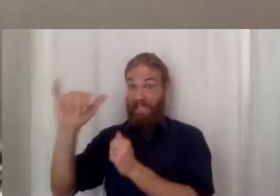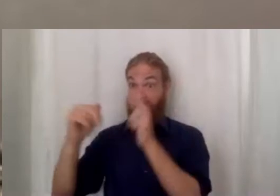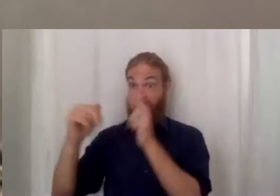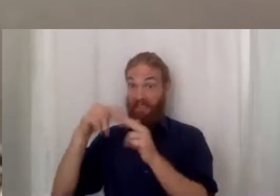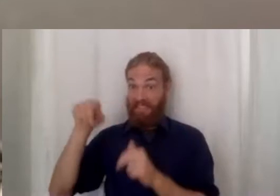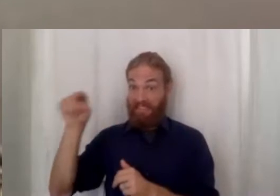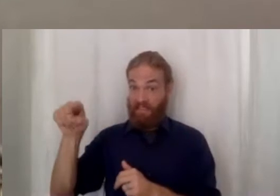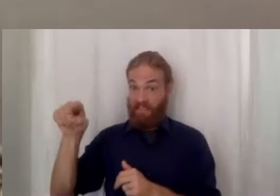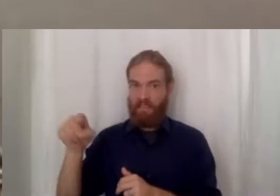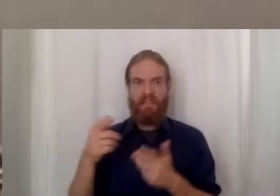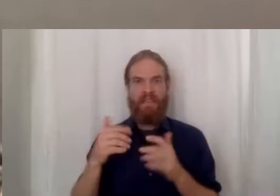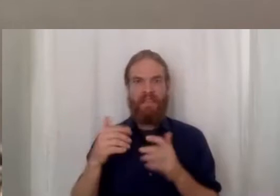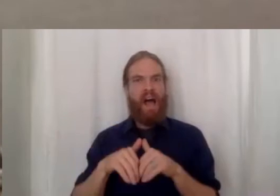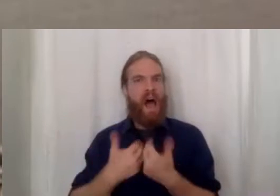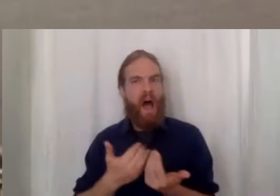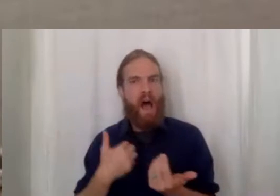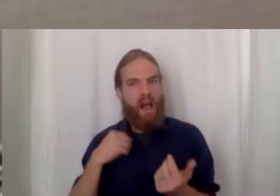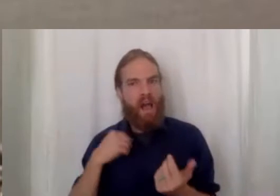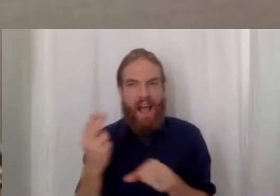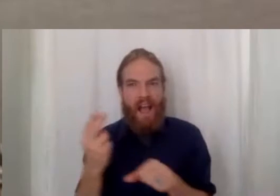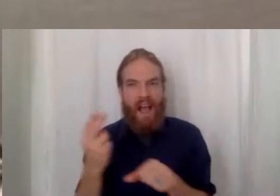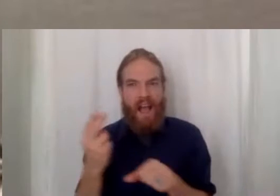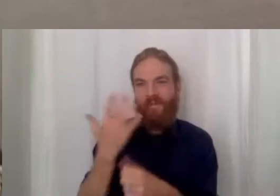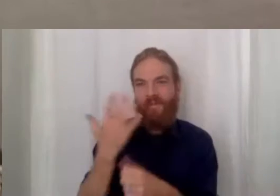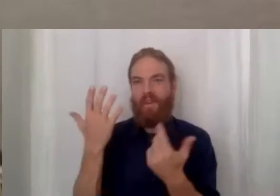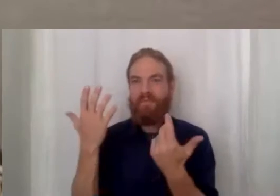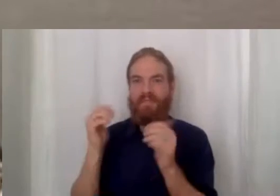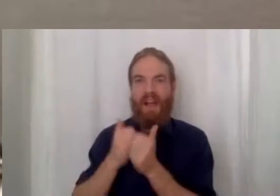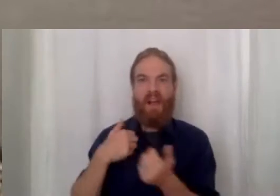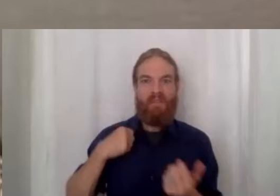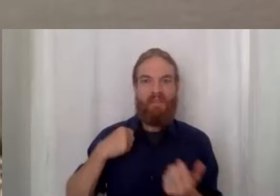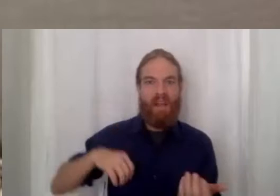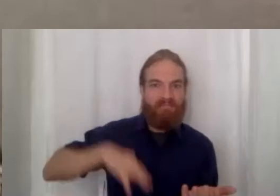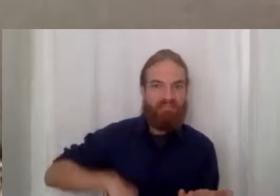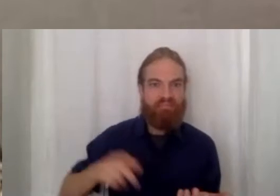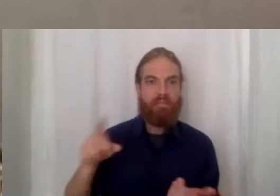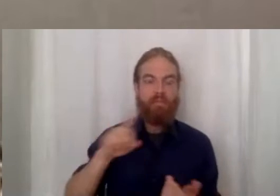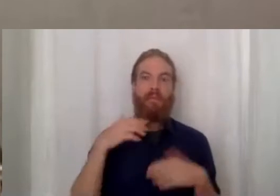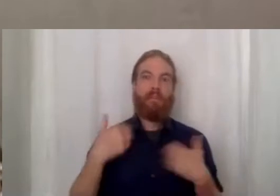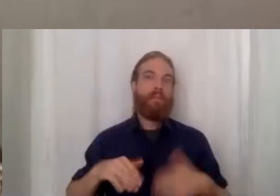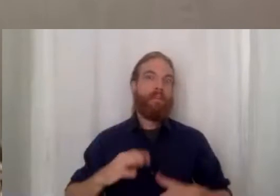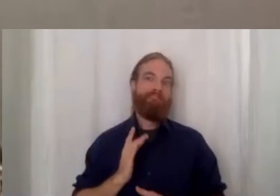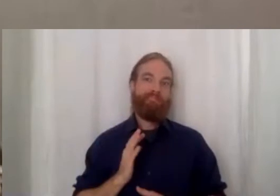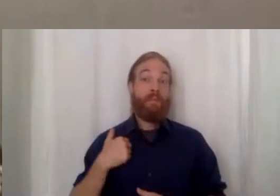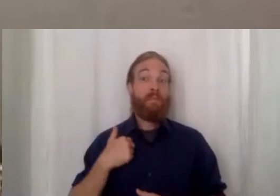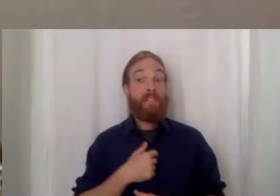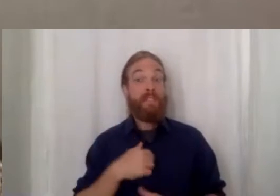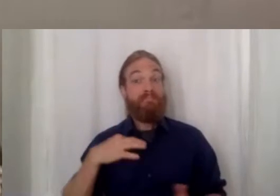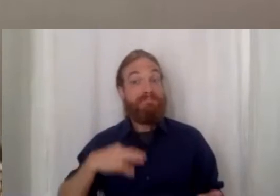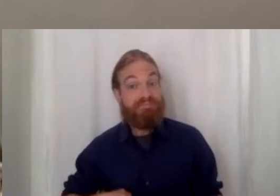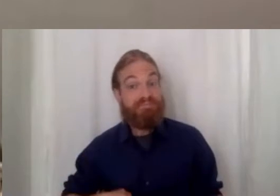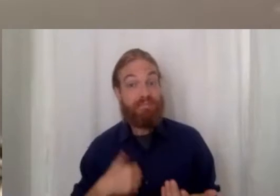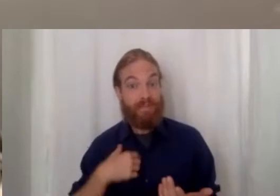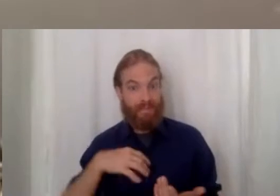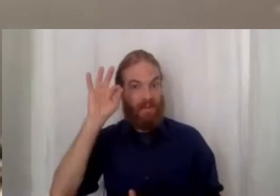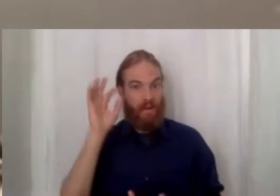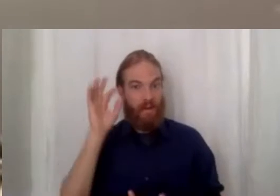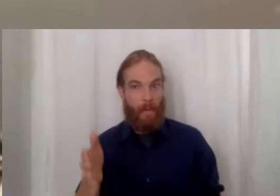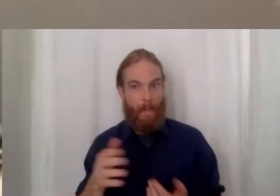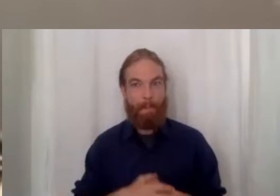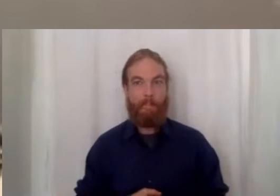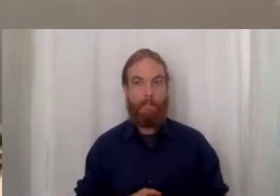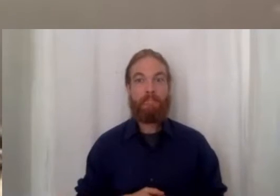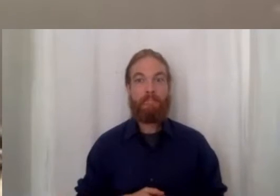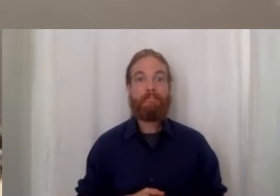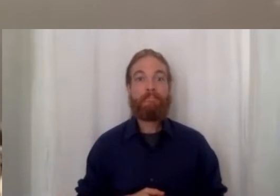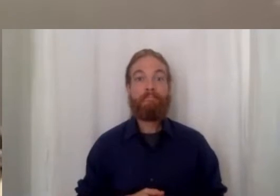that and realize that, you know, these partners and others that might come along in the future, you know, those are all part